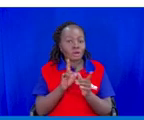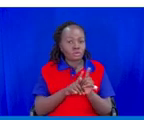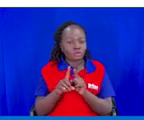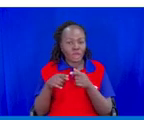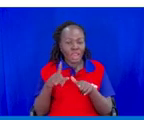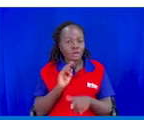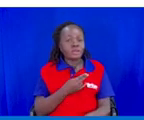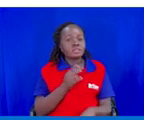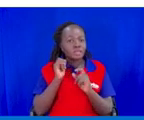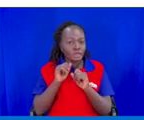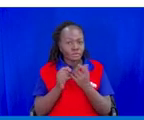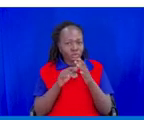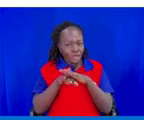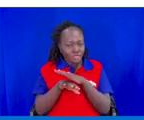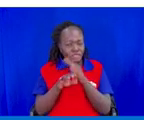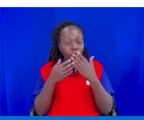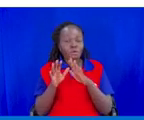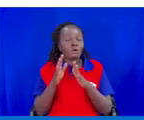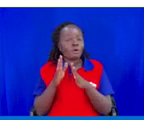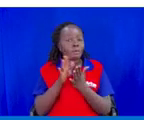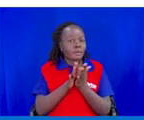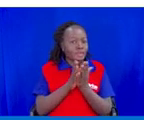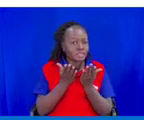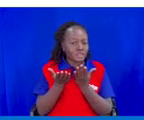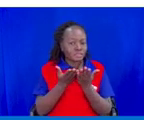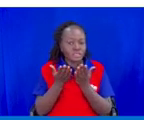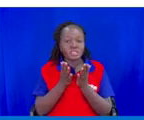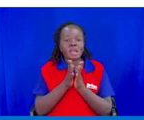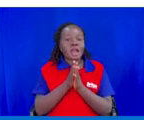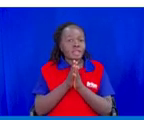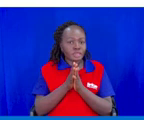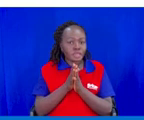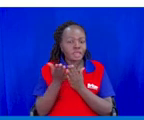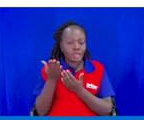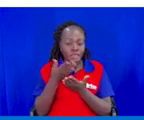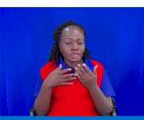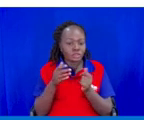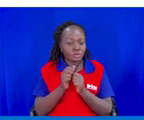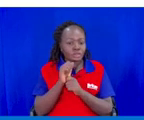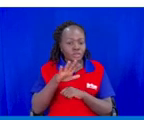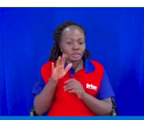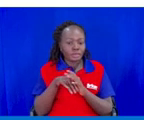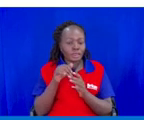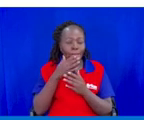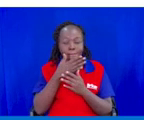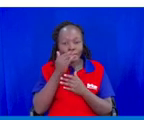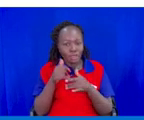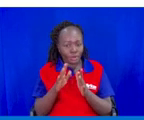access more banking customers, more financial services customers, and engage with them in a much more better